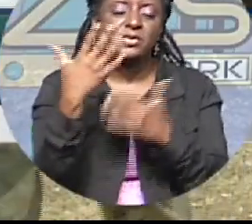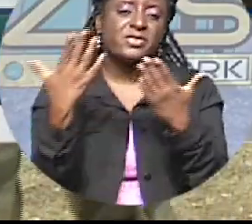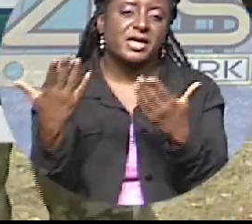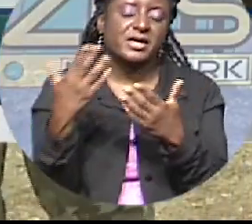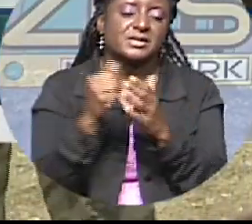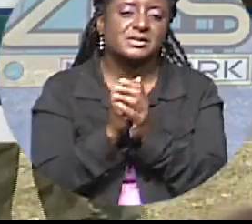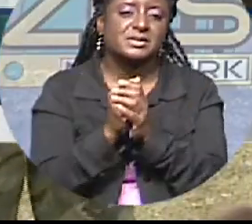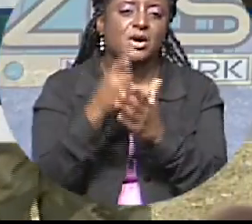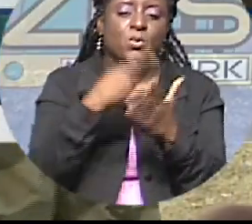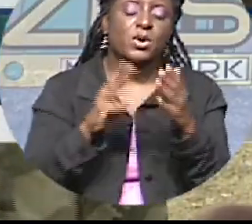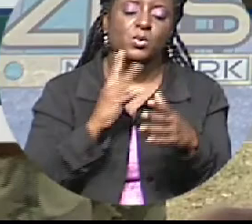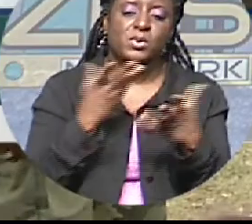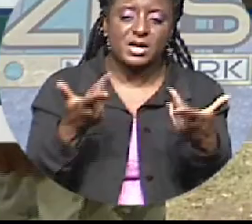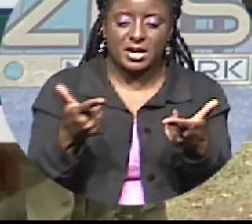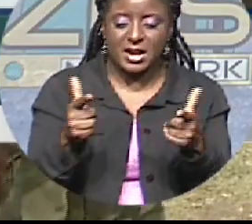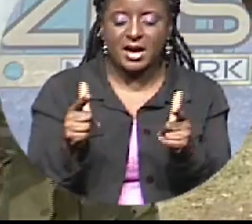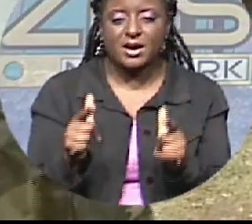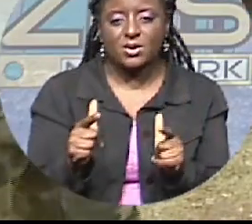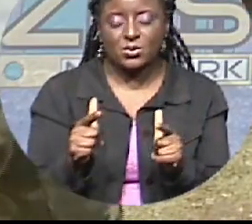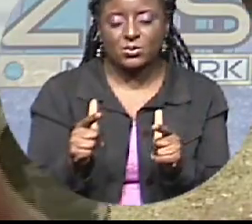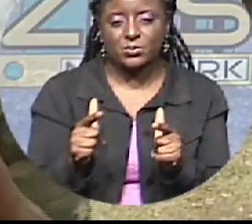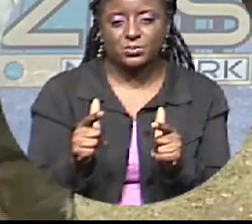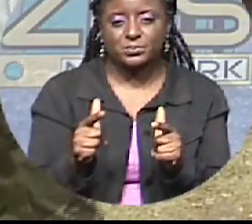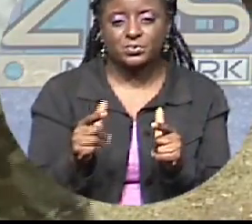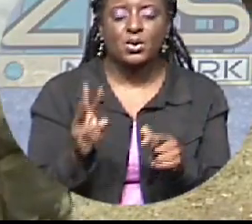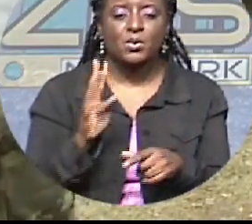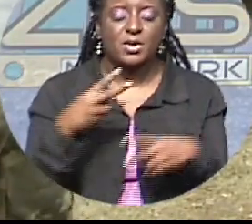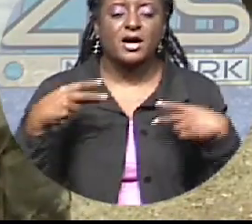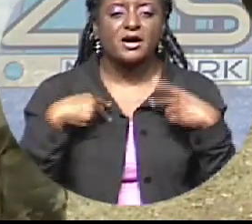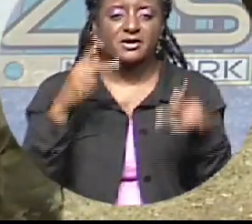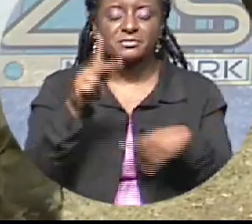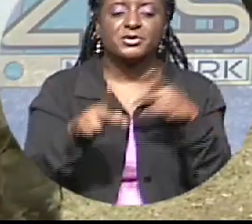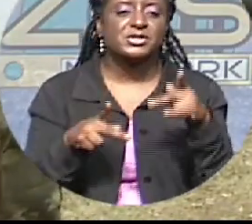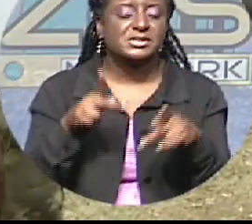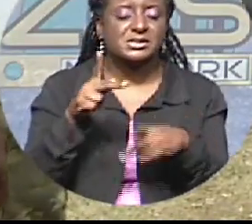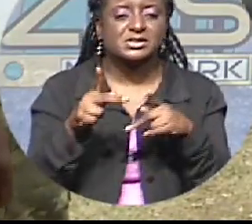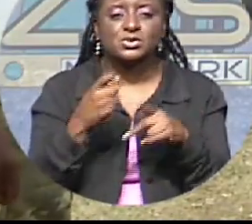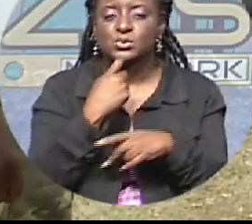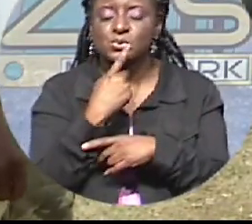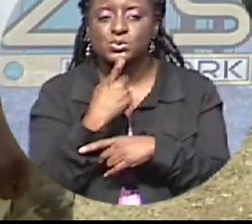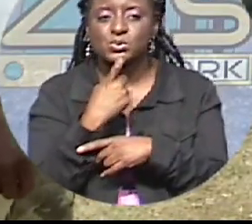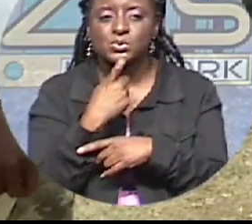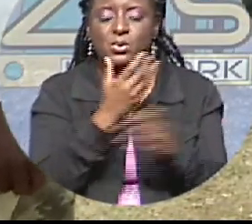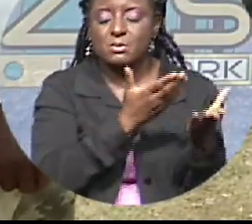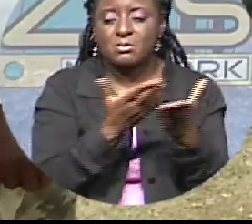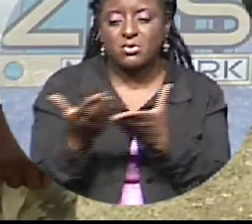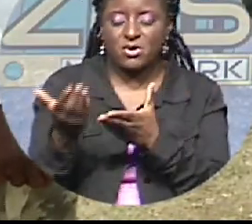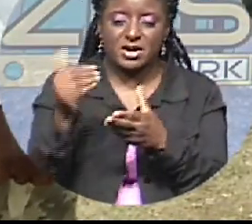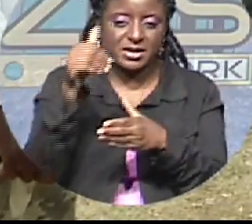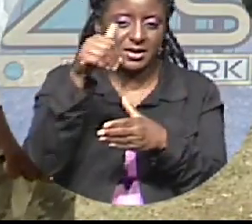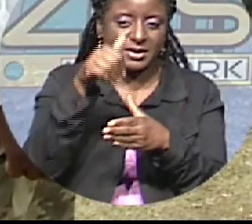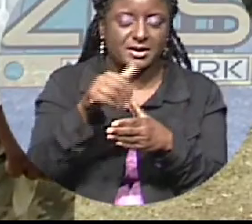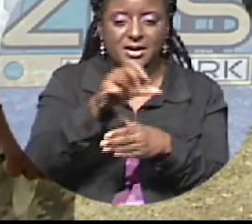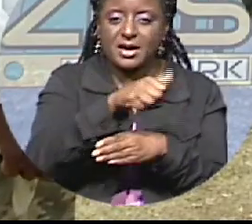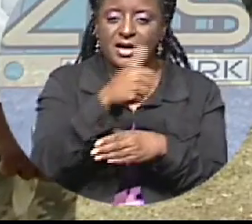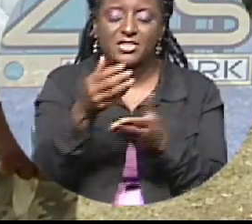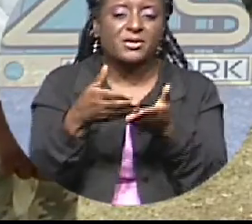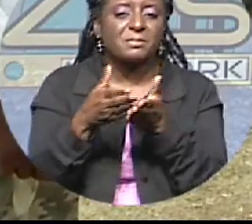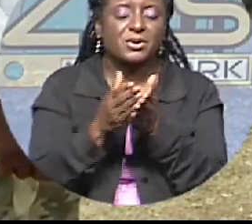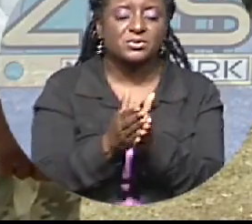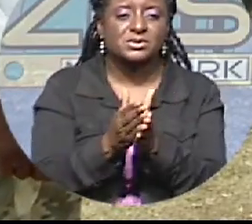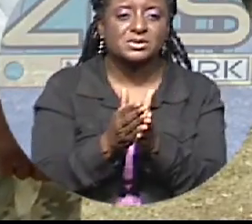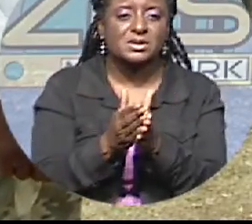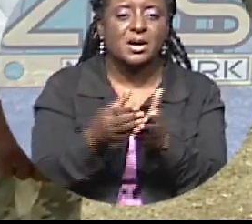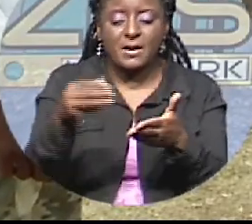to allow. You understand? We have persons who brought in other boats or